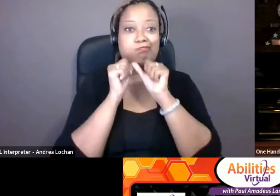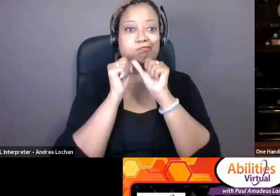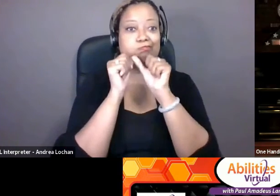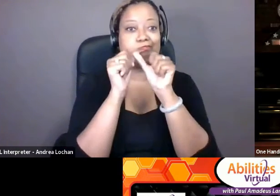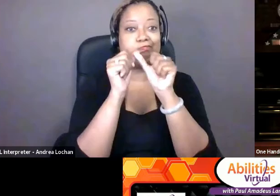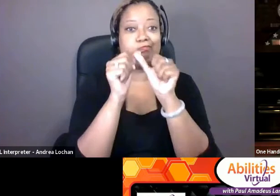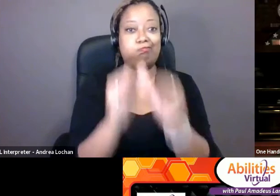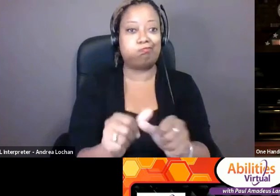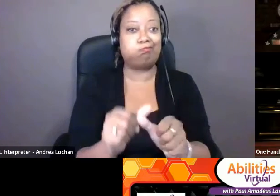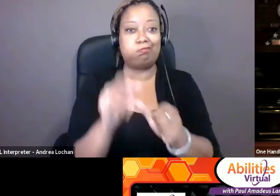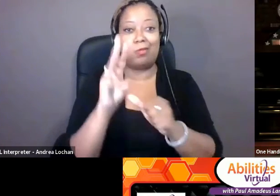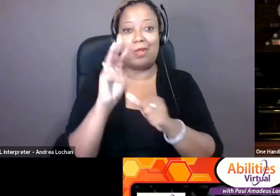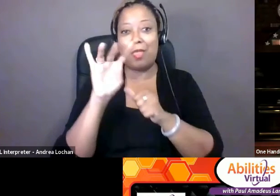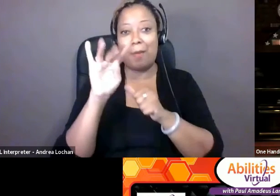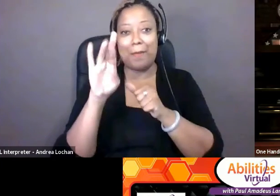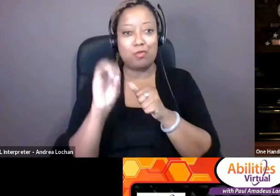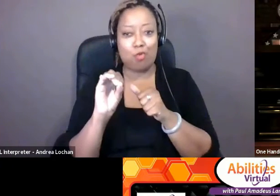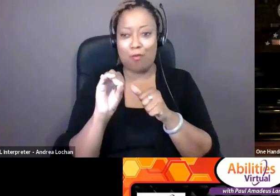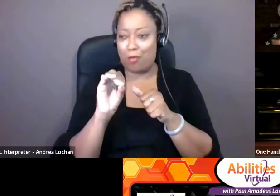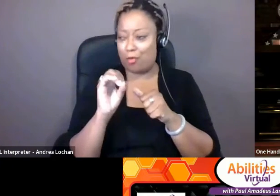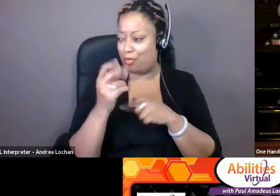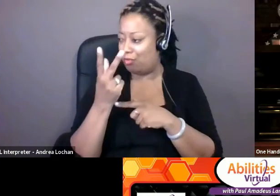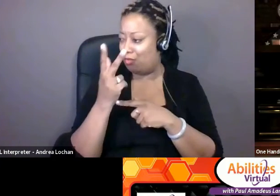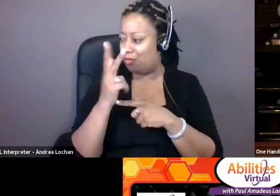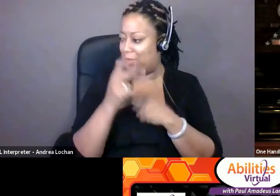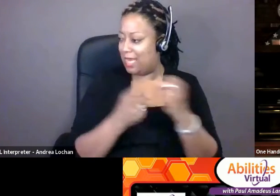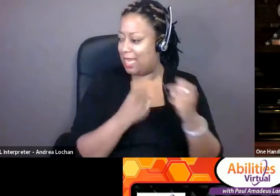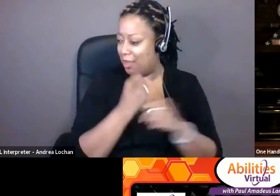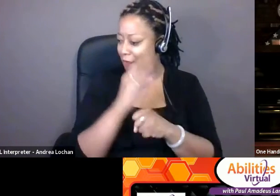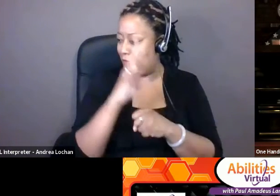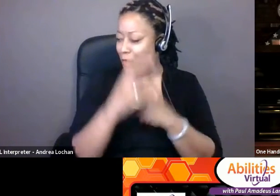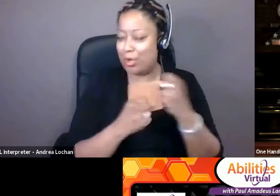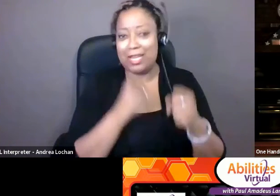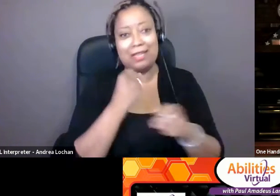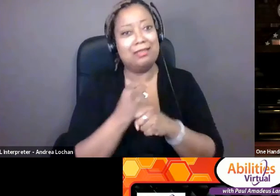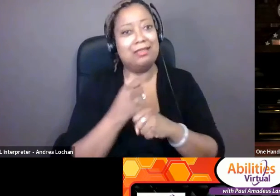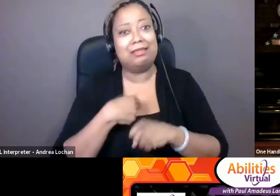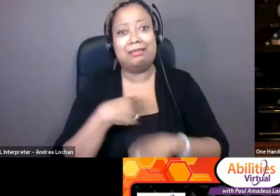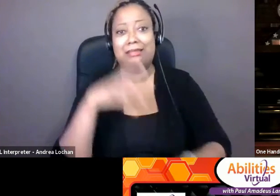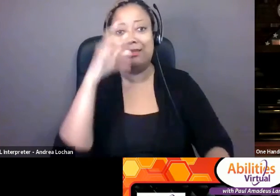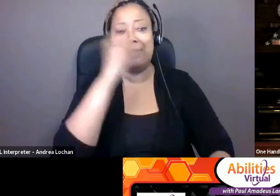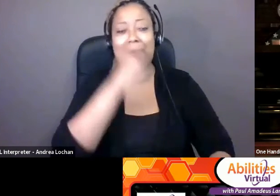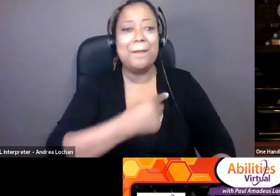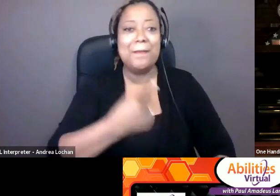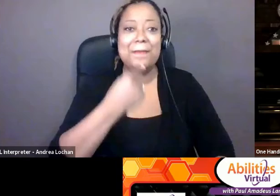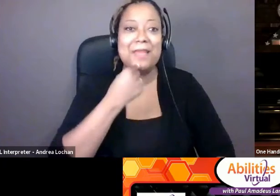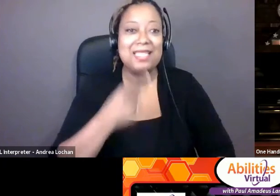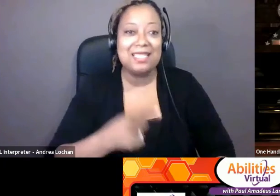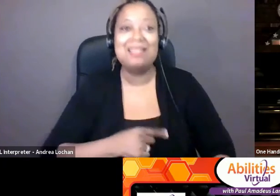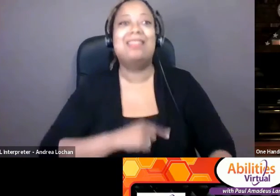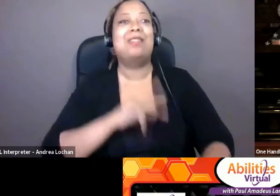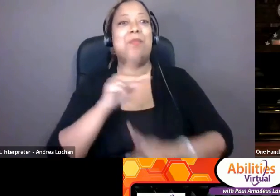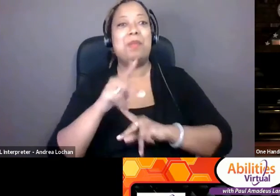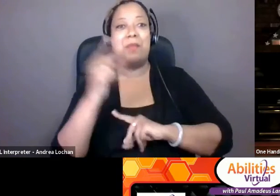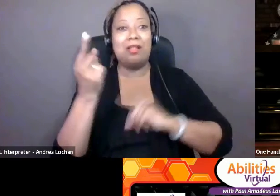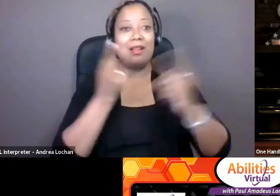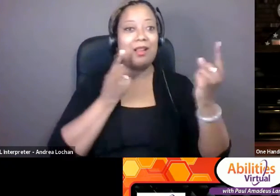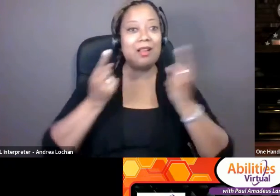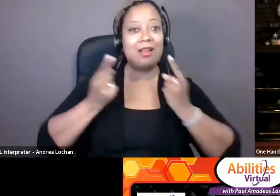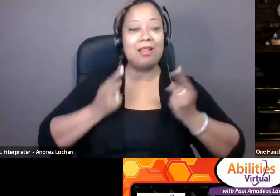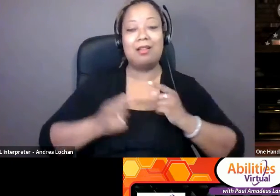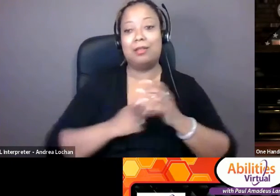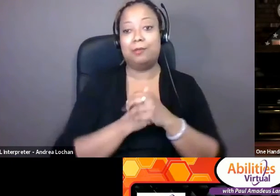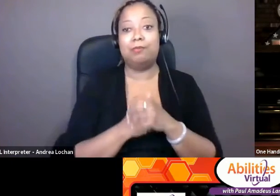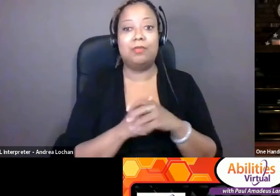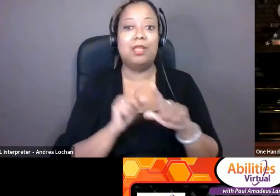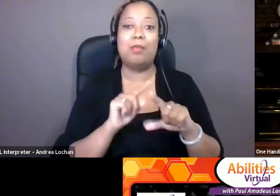Abilities Expo for the last 3-4 years. So we're missing a lot of our participants that come by. But we just